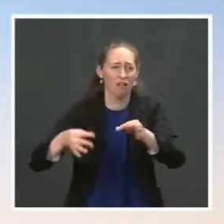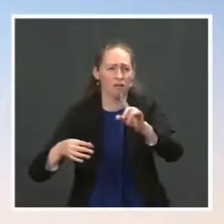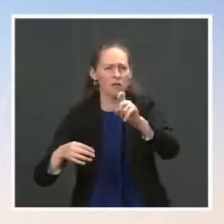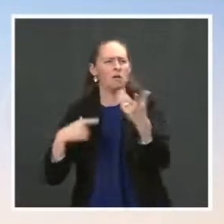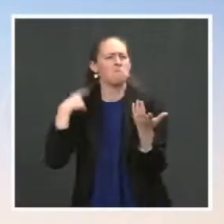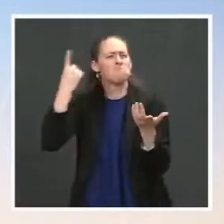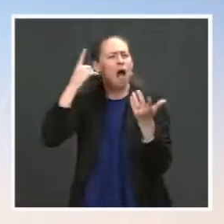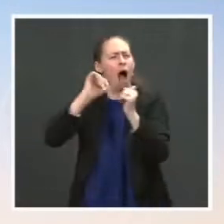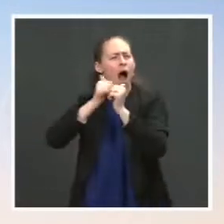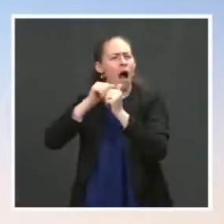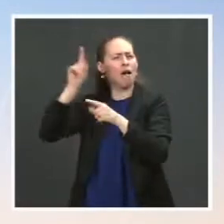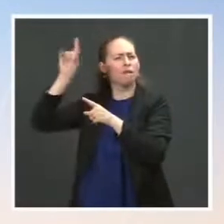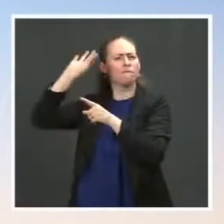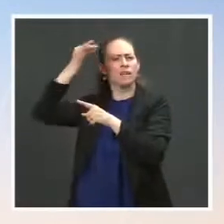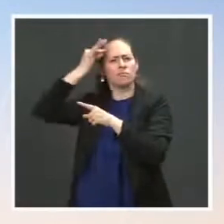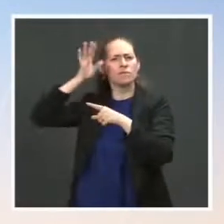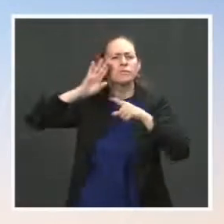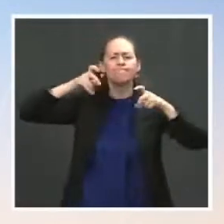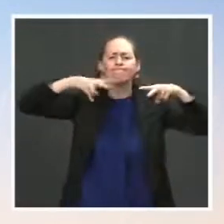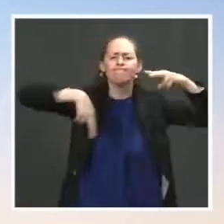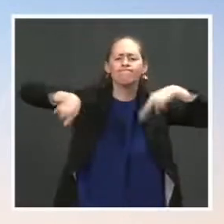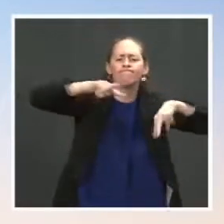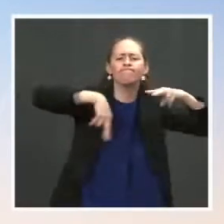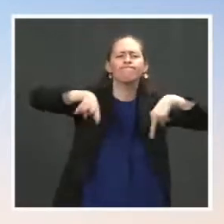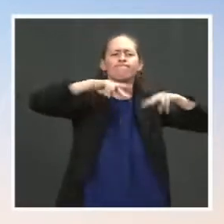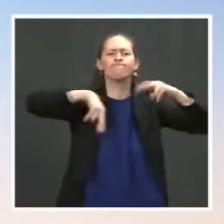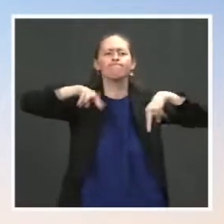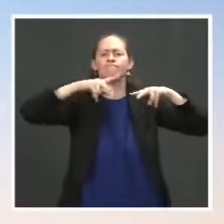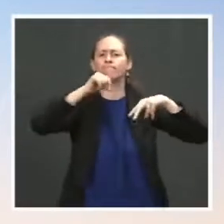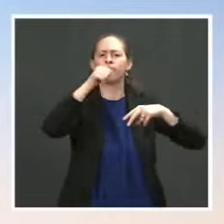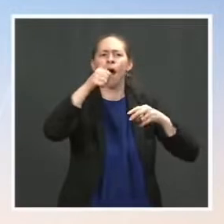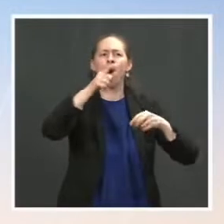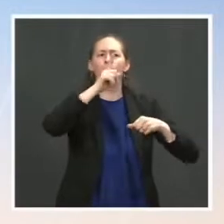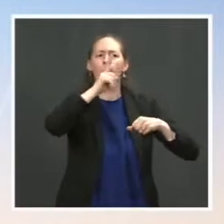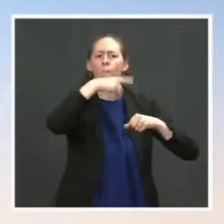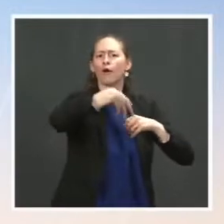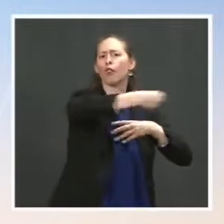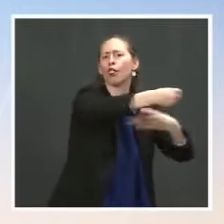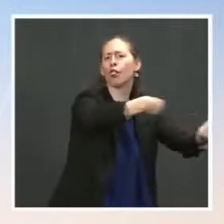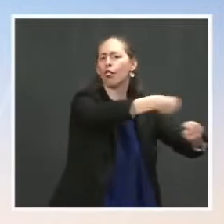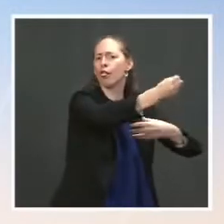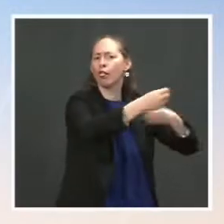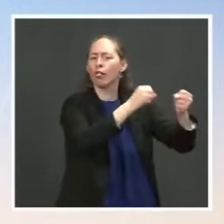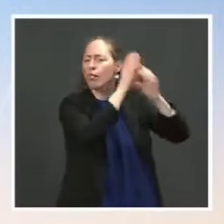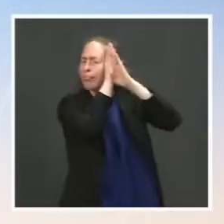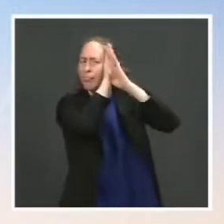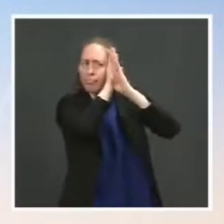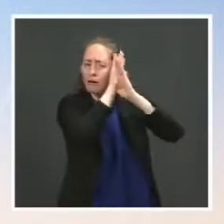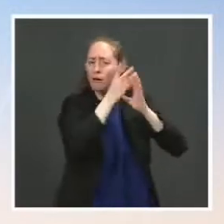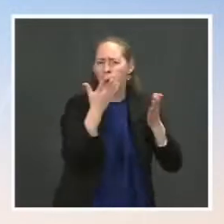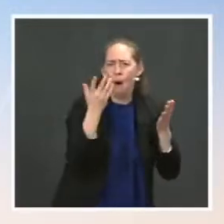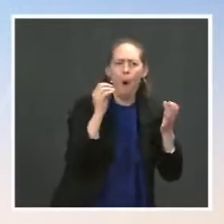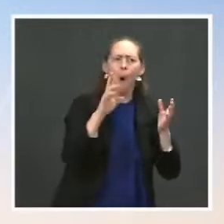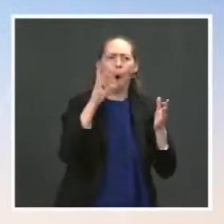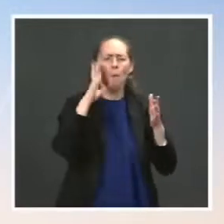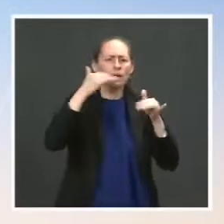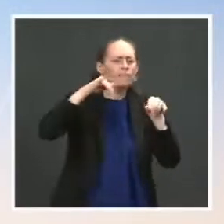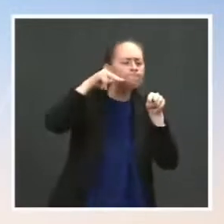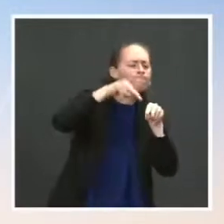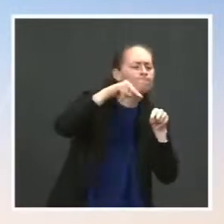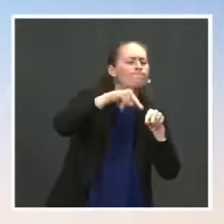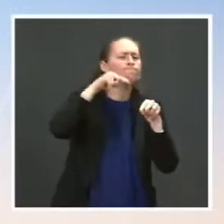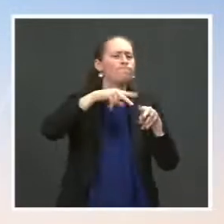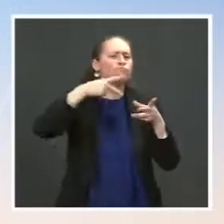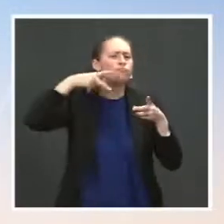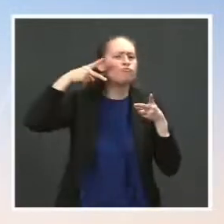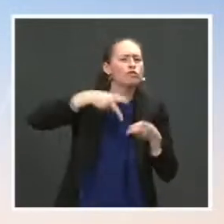over what is an enormous amount of money, both in terms of just sort of waste, fraud, and abuse, but also in terms